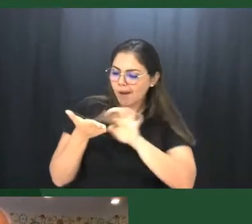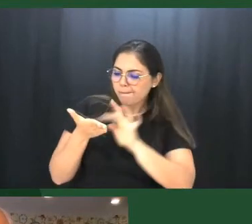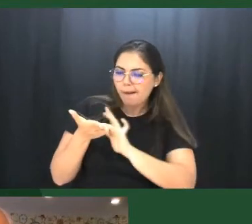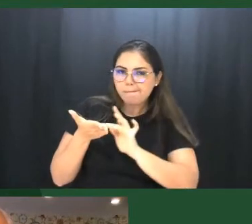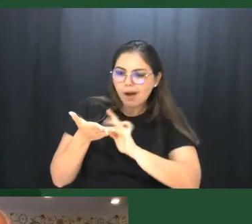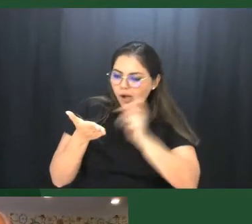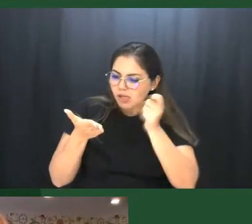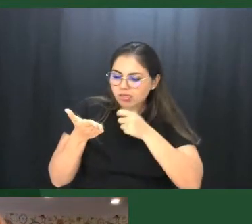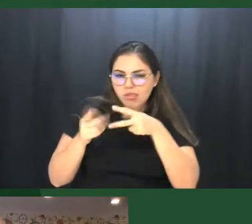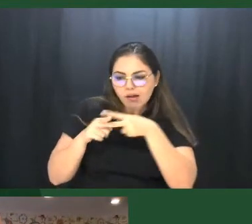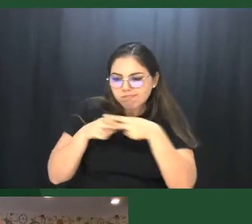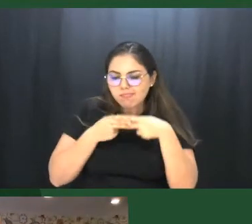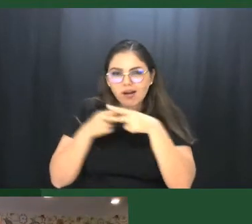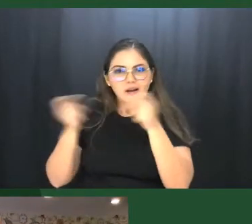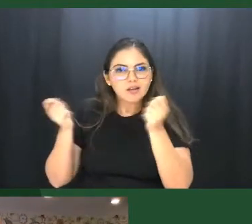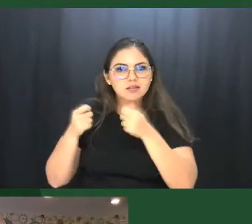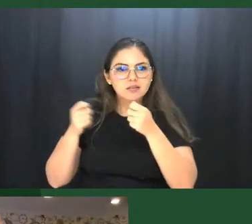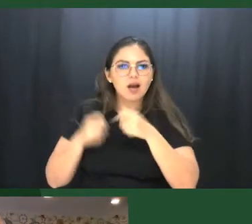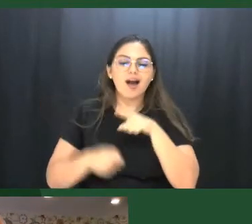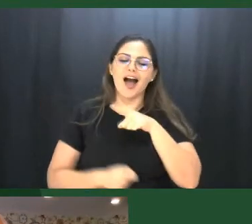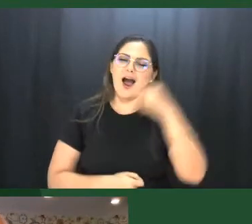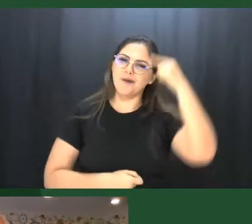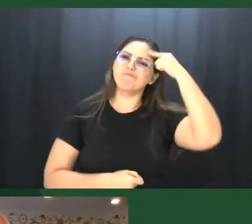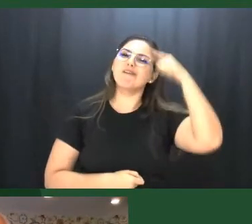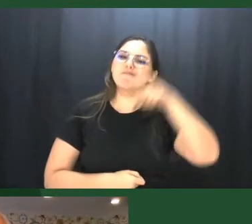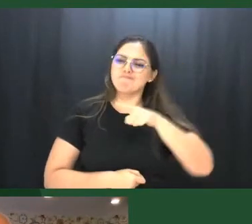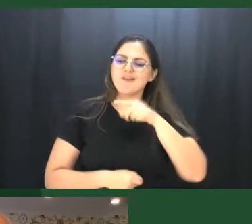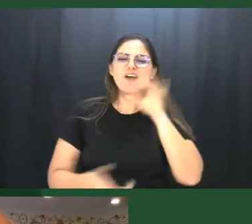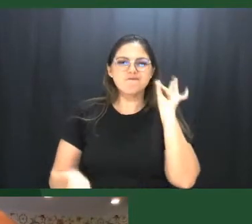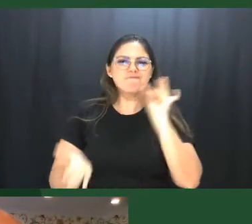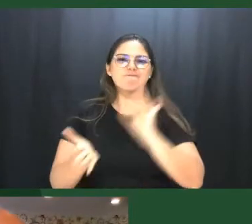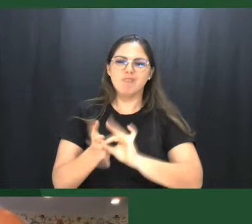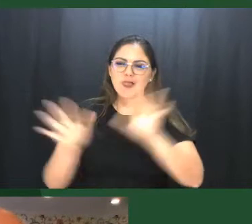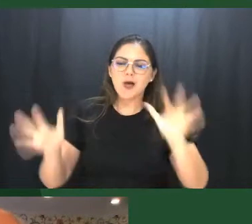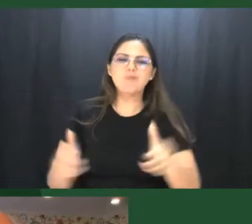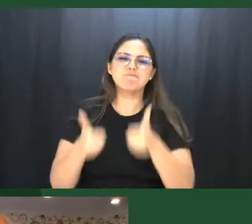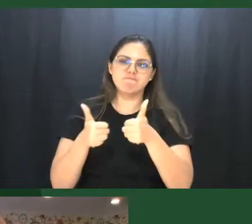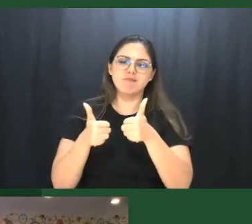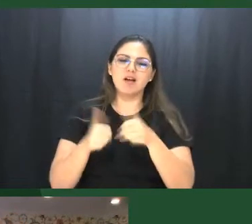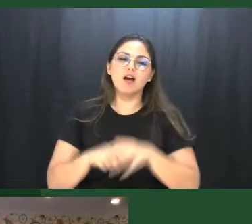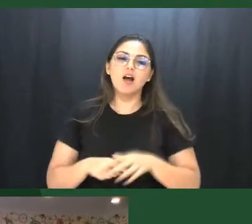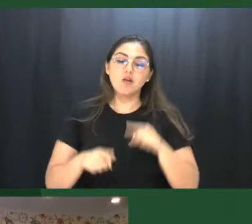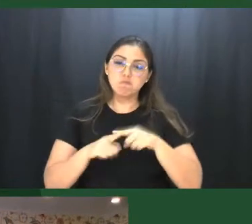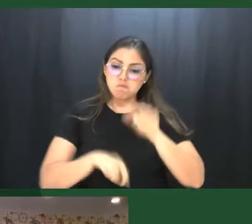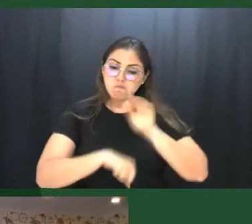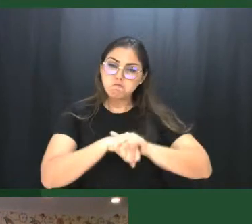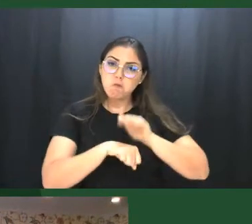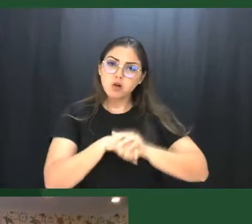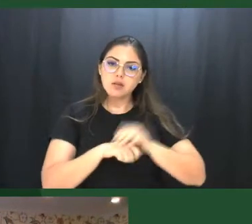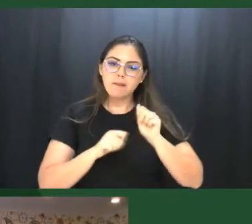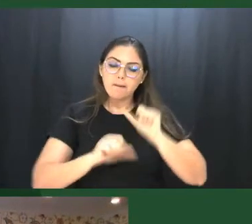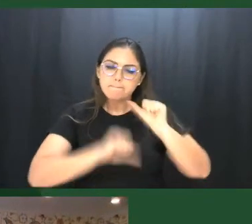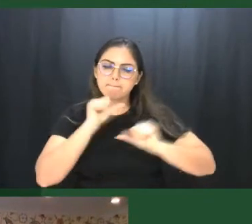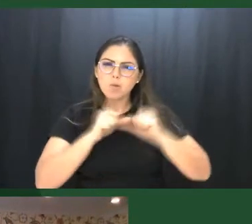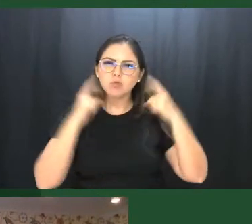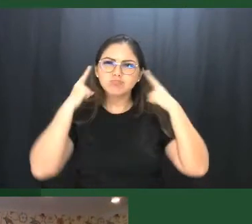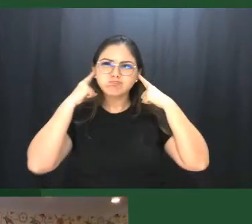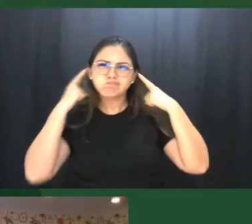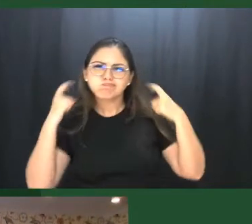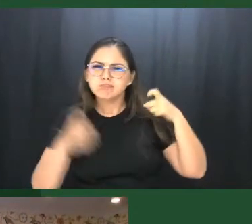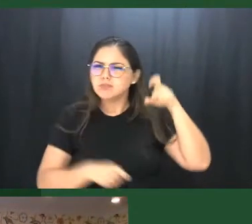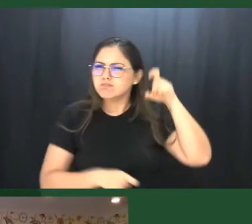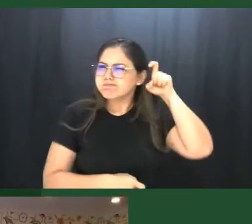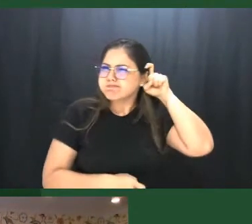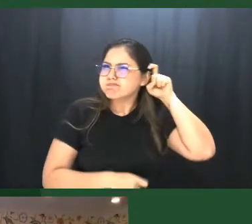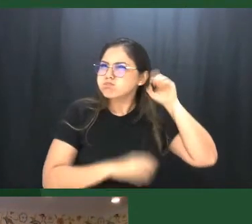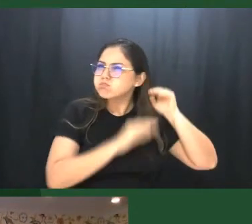users control. So depending on whether the noise is high-pitched or low-pitched, it may be possible for you